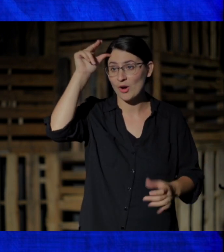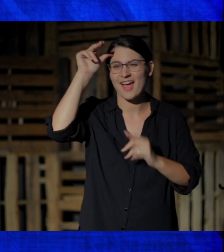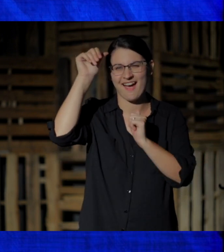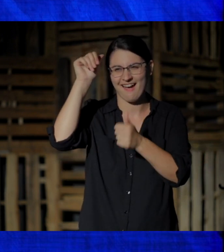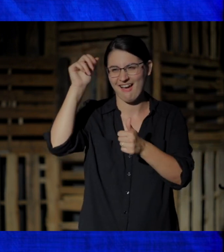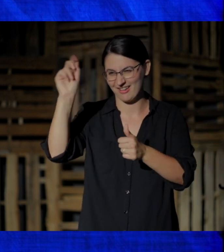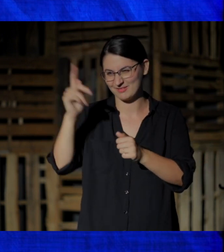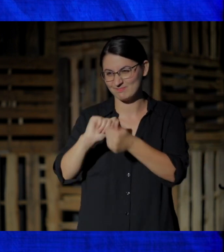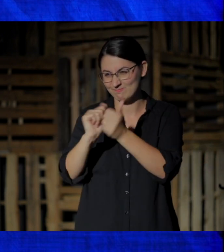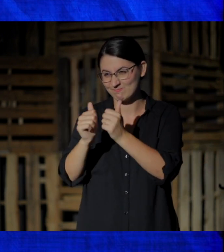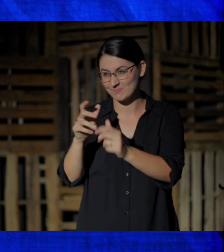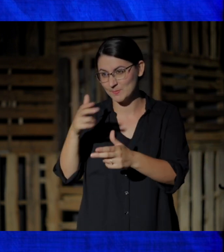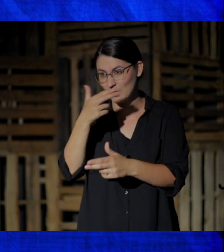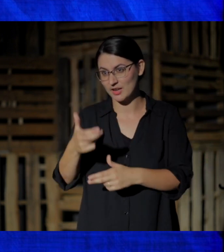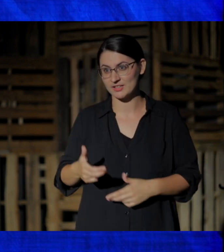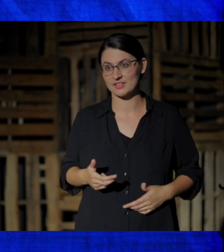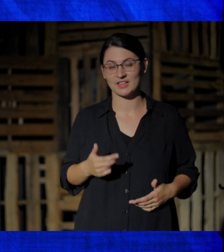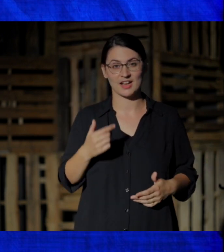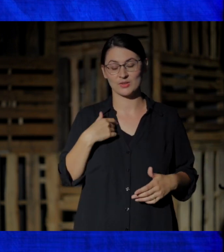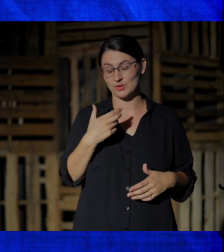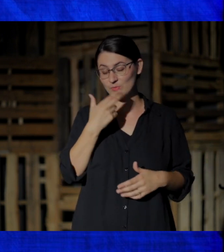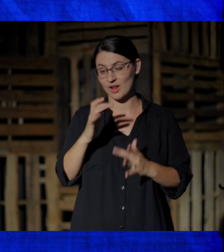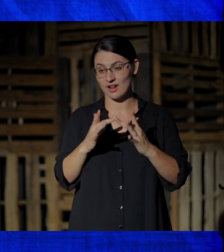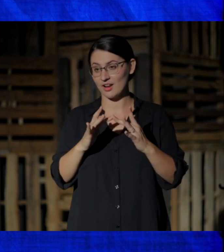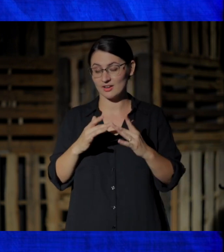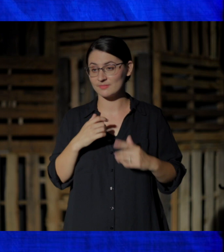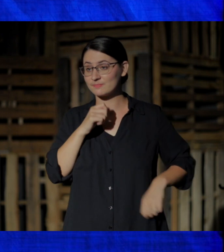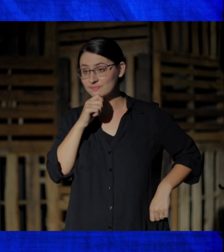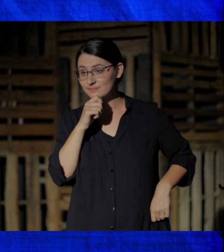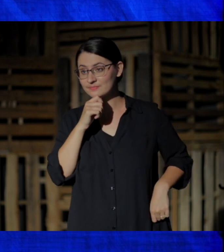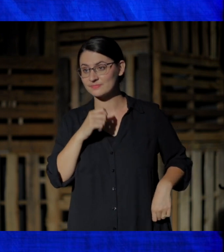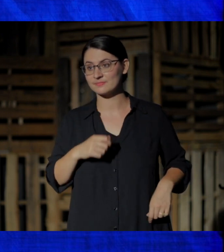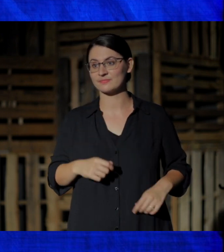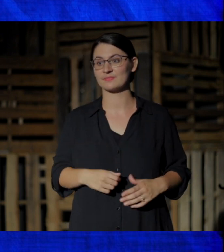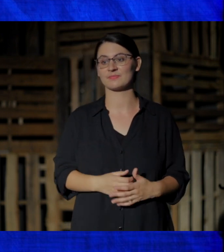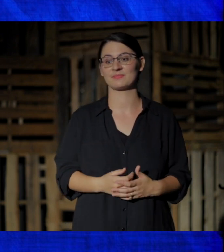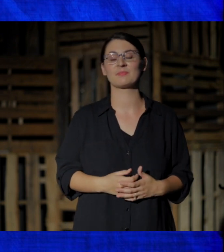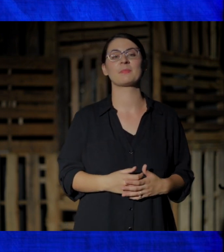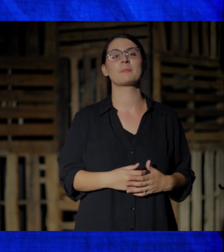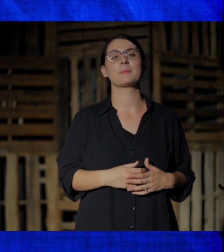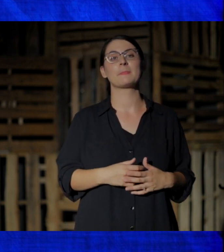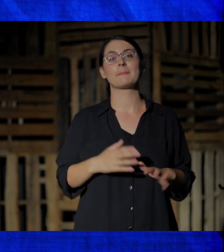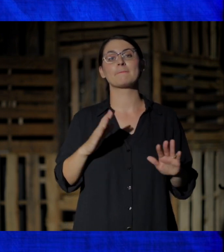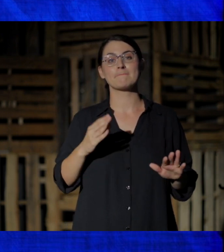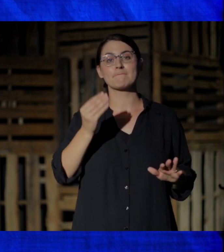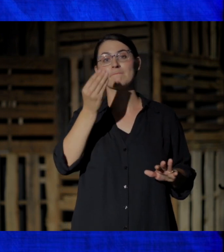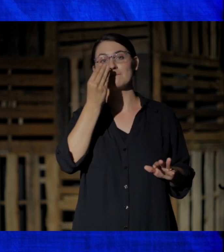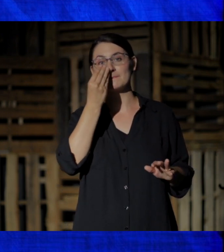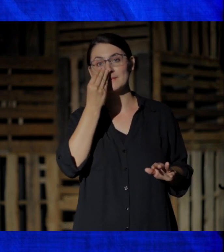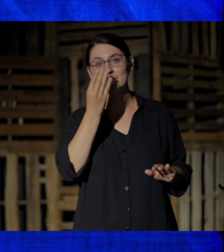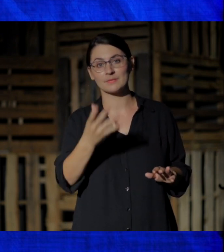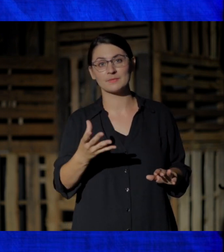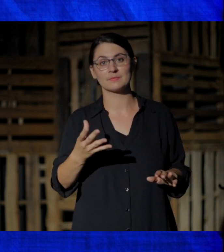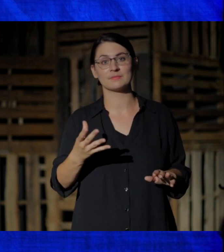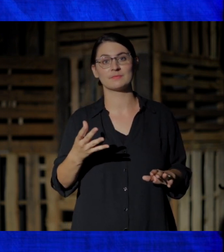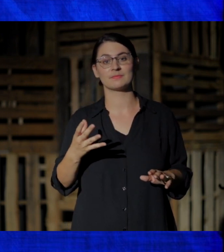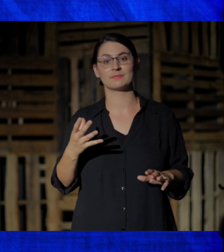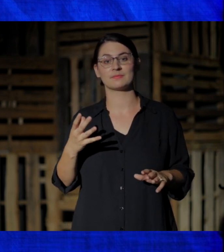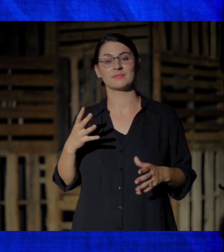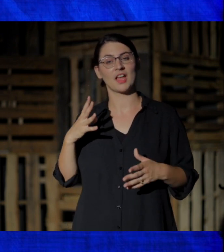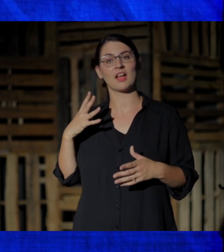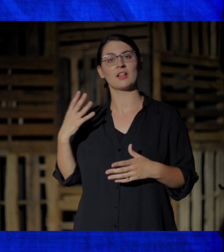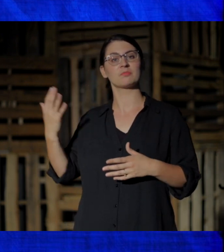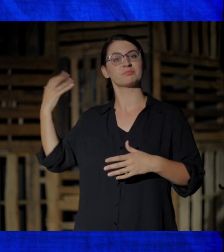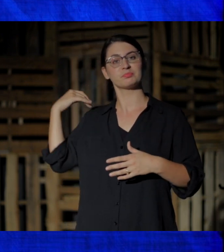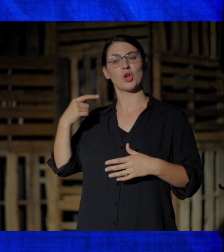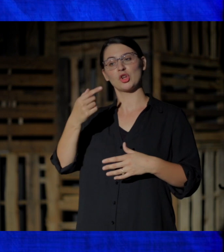there in cyberspace somewhere. It's like, oh, those horse races, they aren't fair to the horses. I'll have you know, I was involved with horses for a little while in grad school. Man,